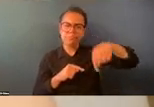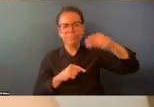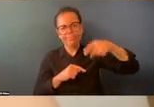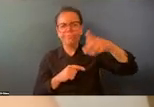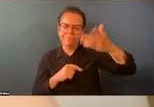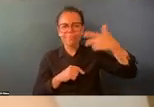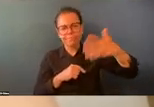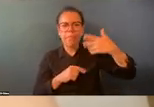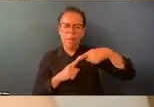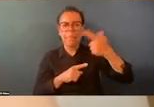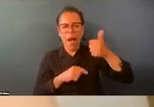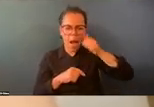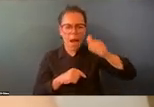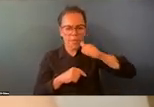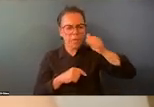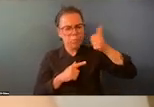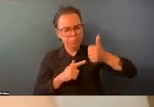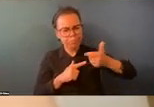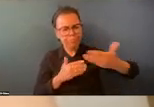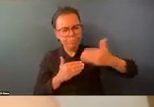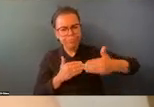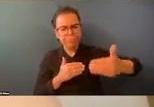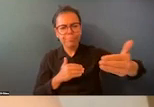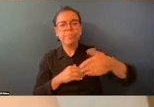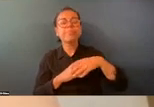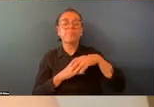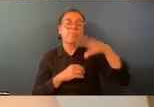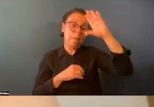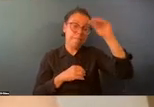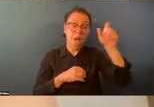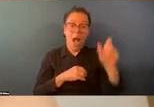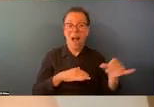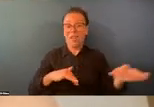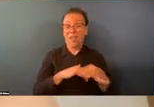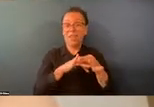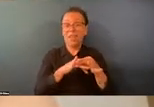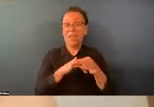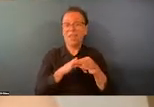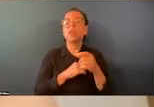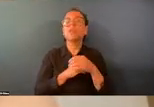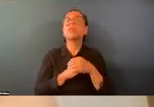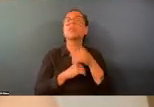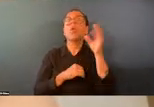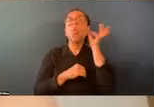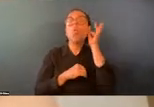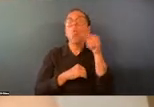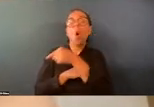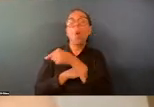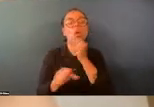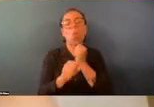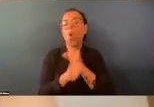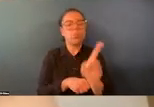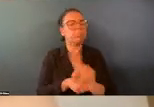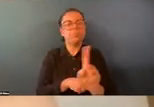not even sometimes, but majority cases, the husband is against that the woman